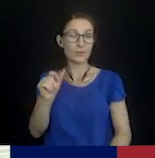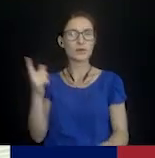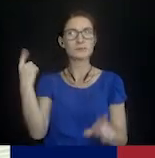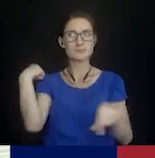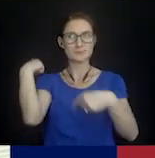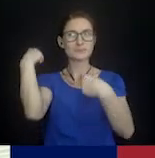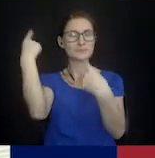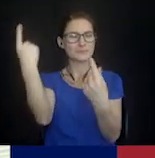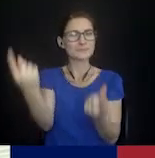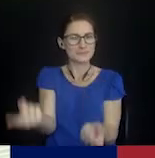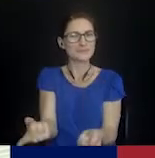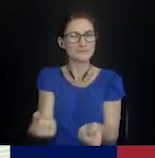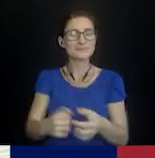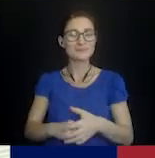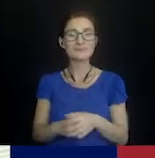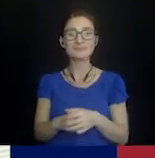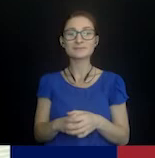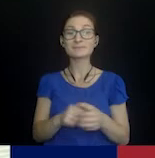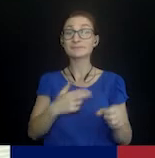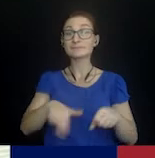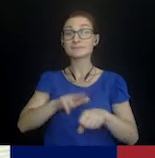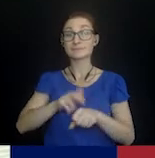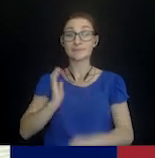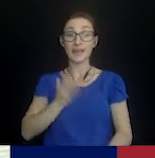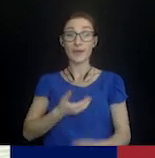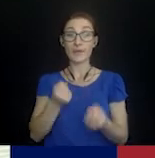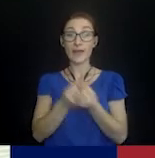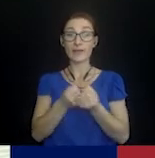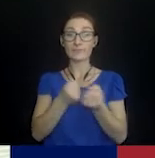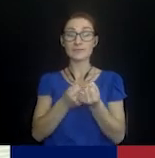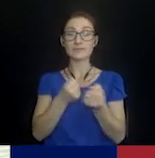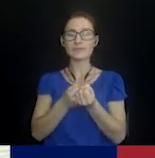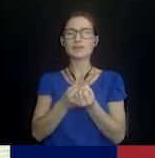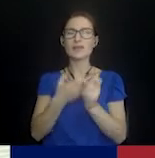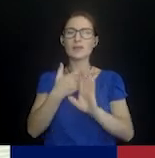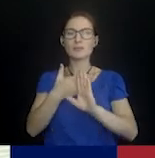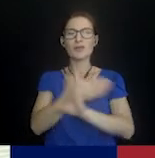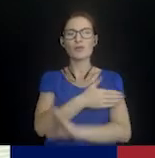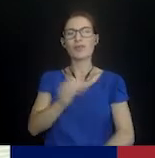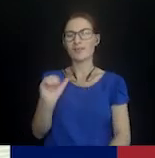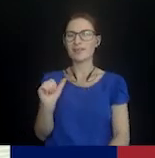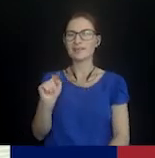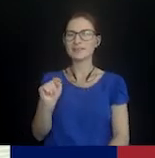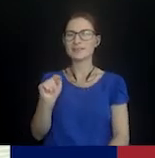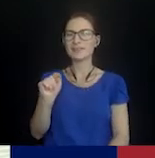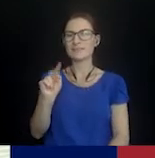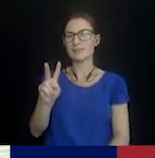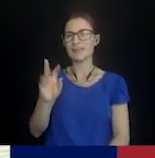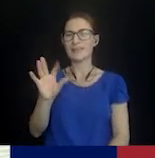while now. But of course, our advocacy goes way back before